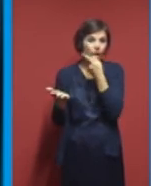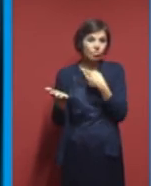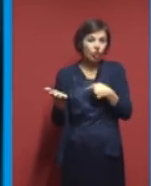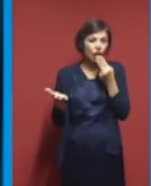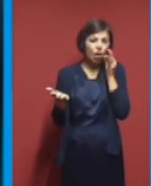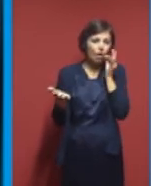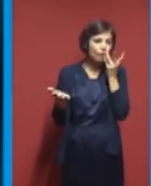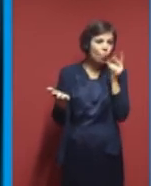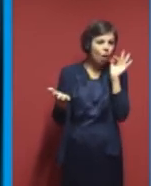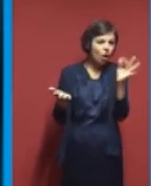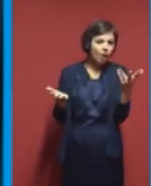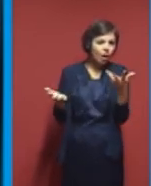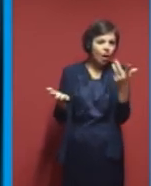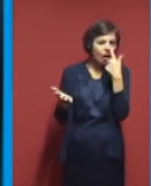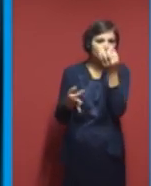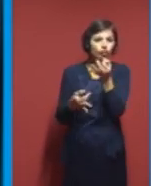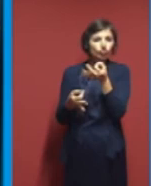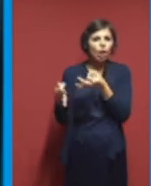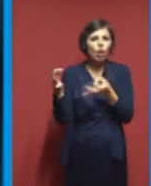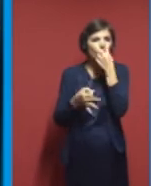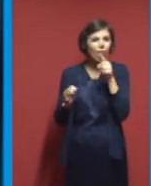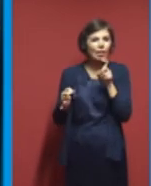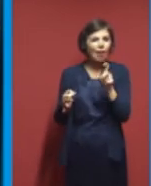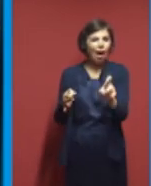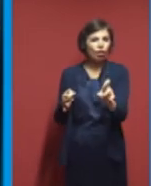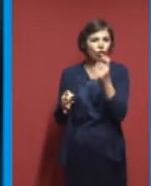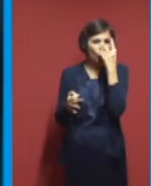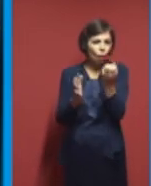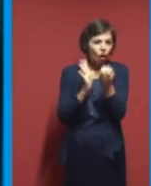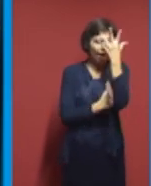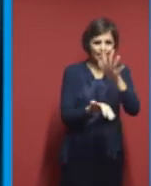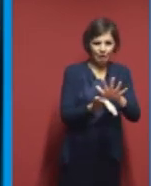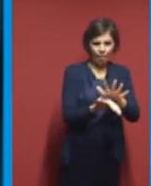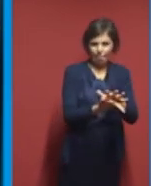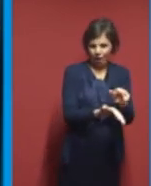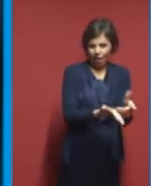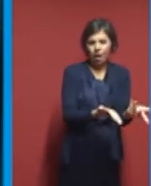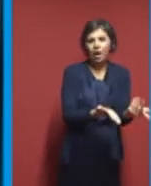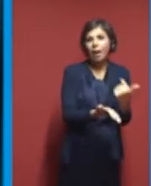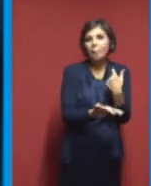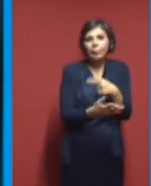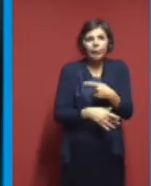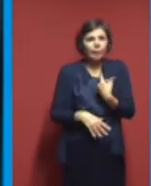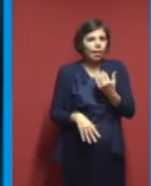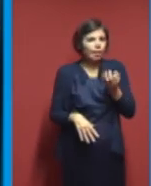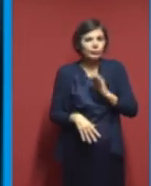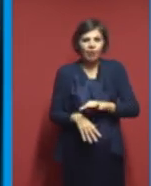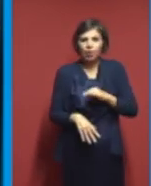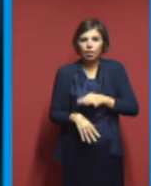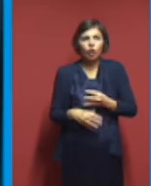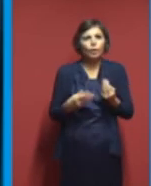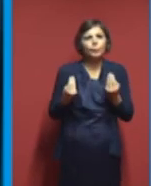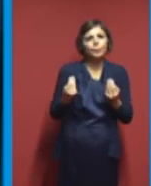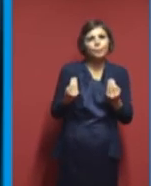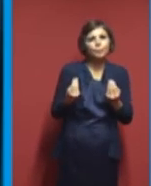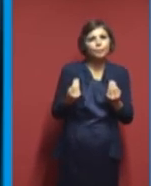developing in hacker spaces to be able to combine those and be able to test how a drug might work on your cancer, as opposed to just taking a guess,